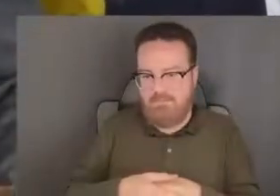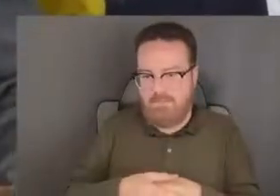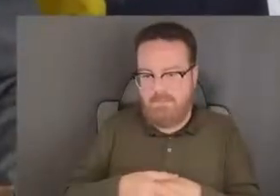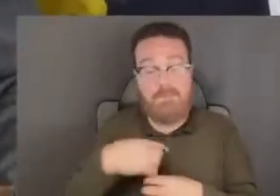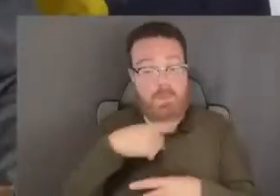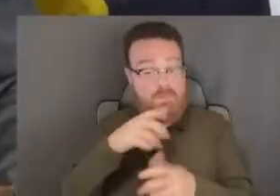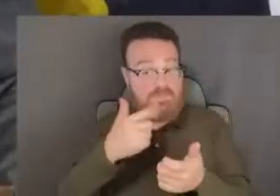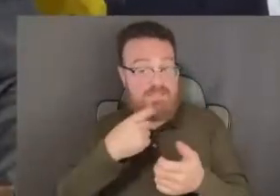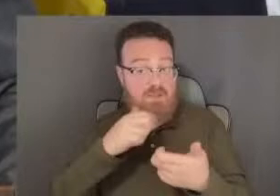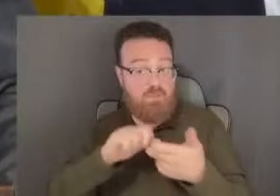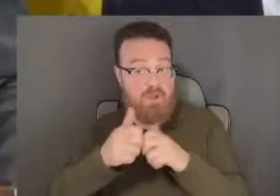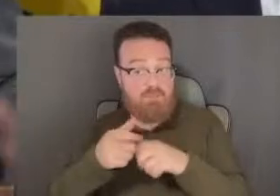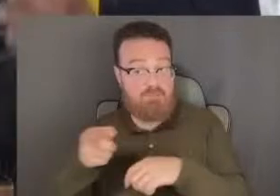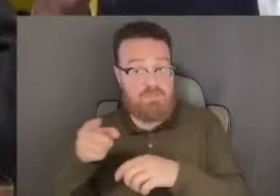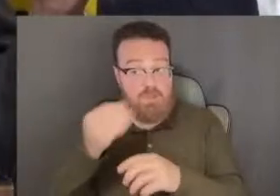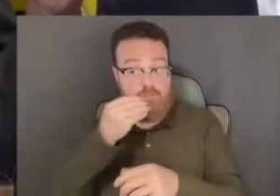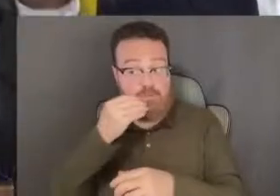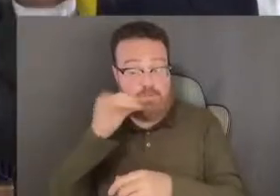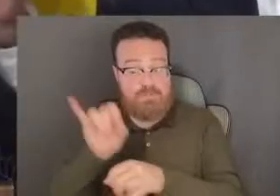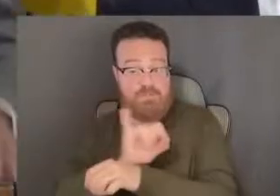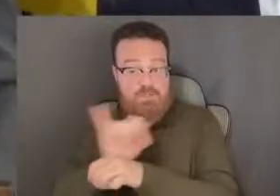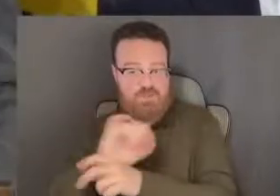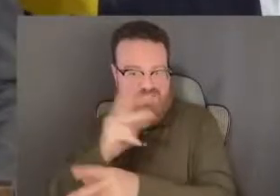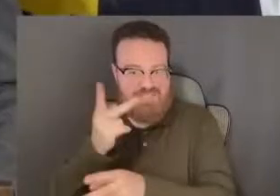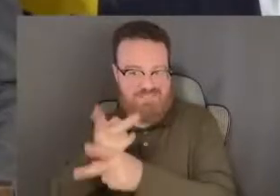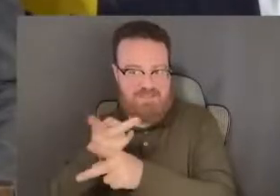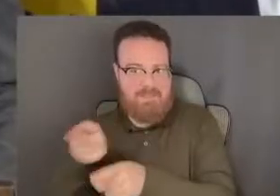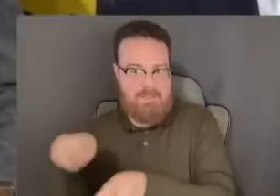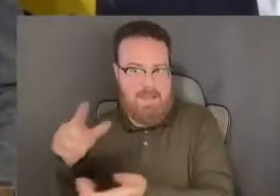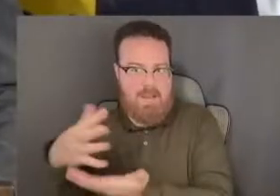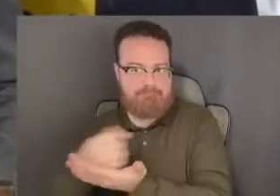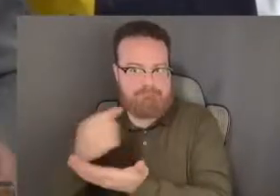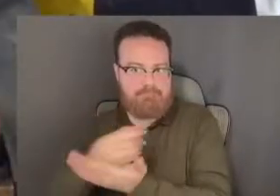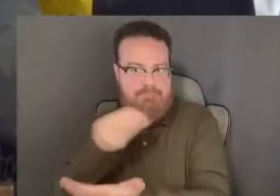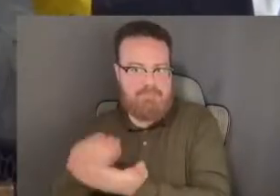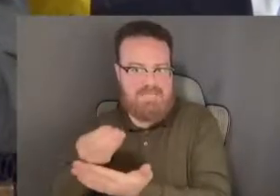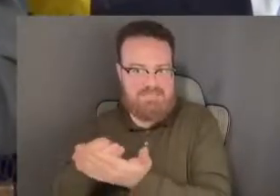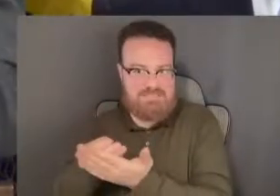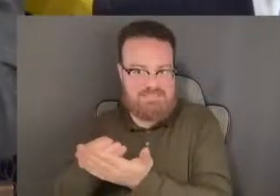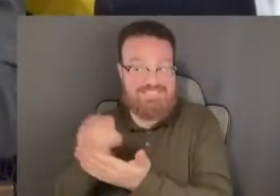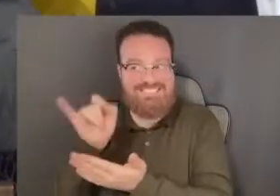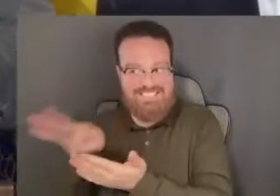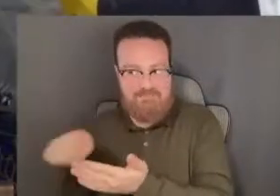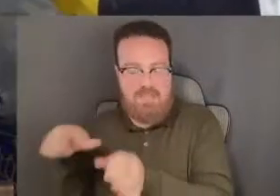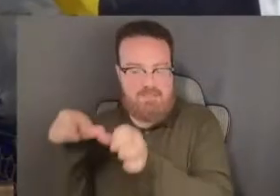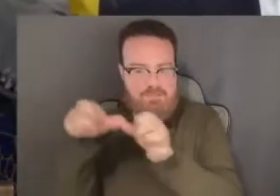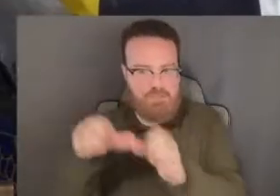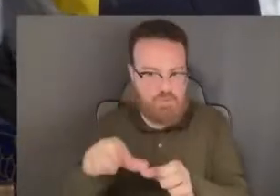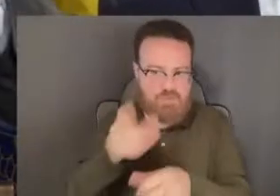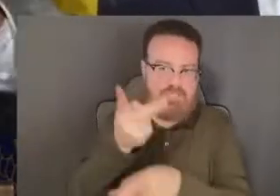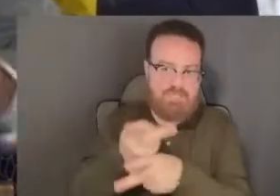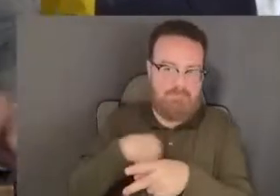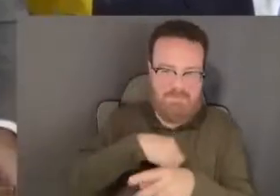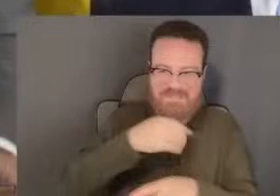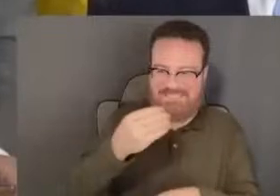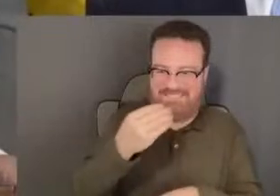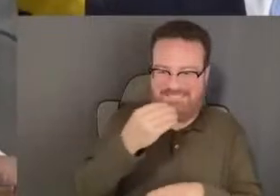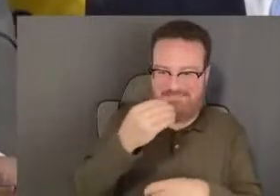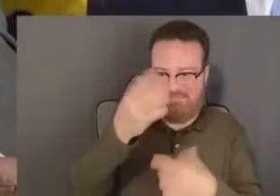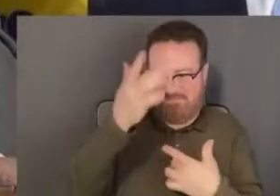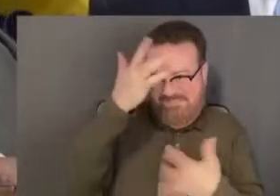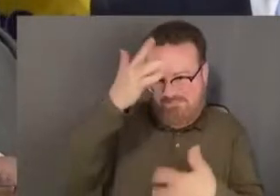on keeping us sick. As Jay pointed out, ADHD is associated with all